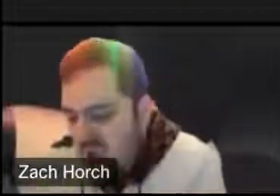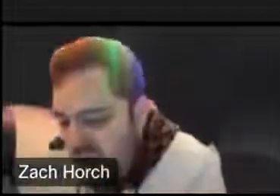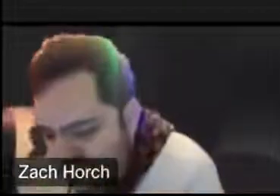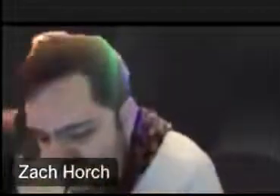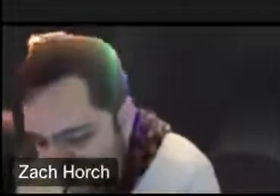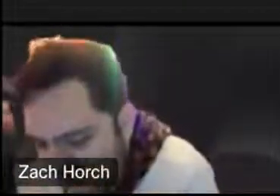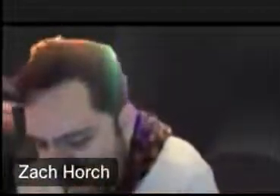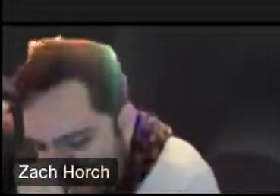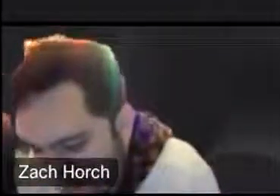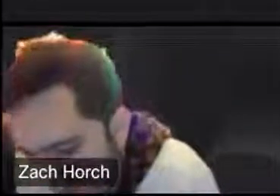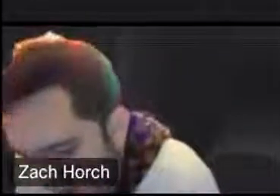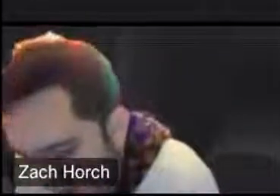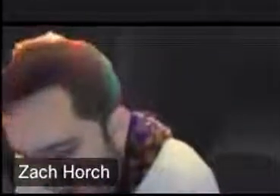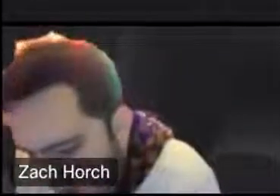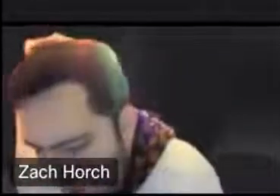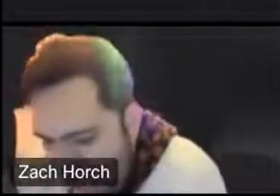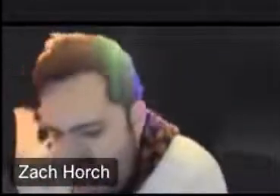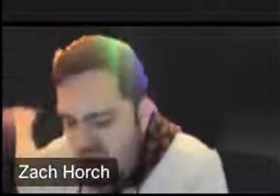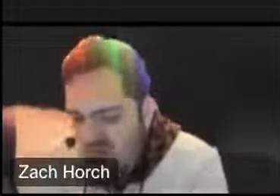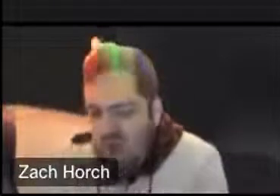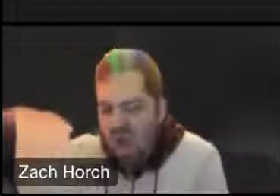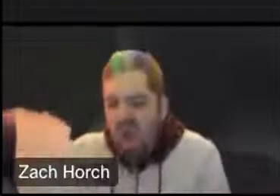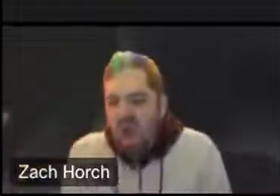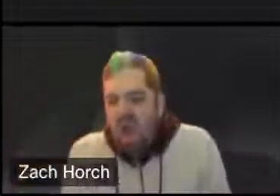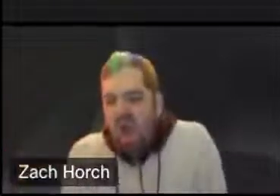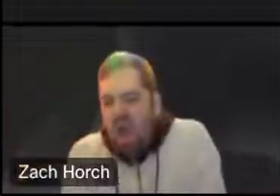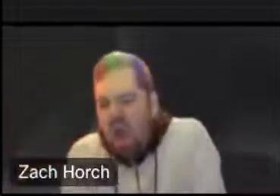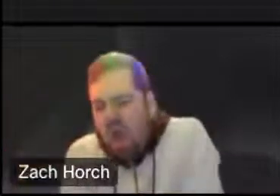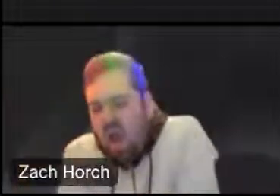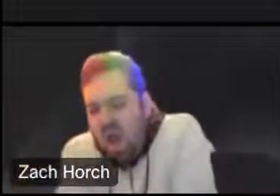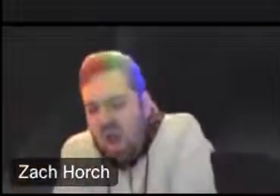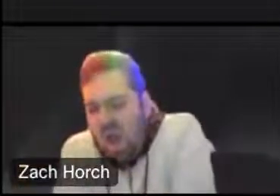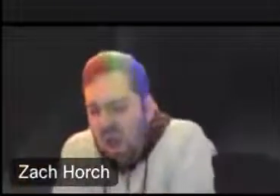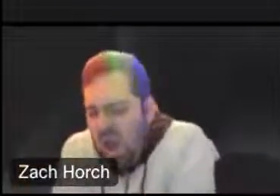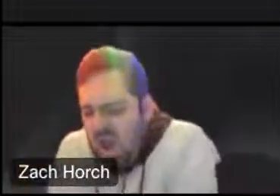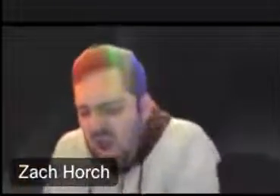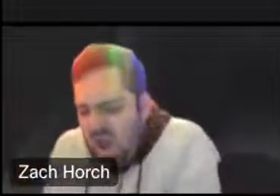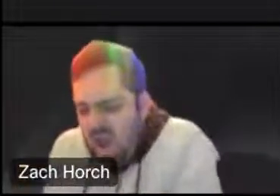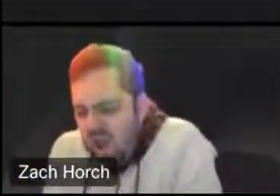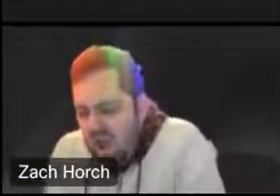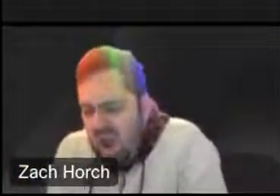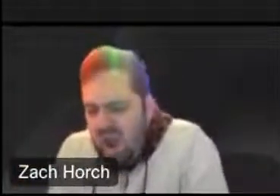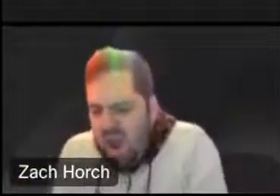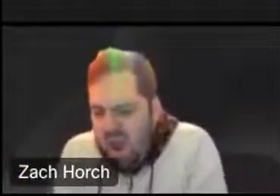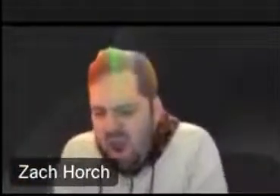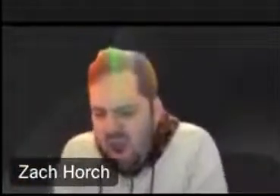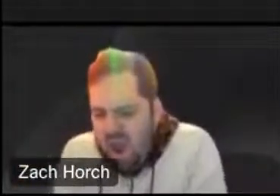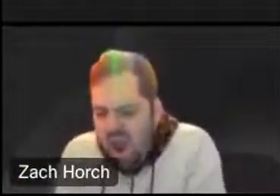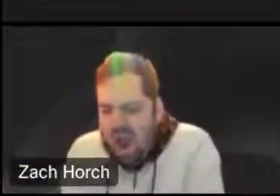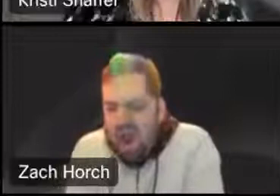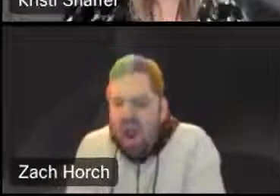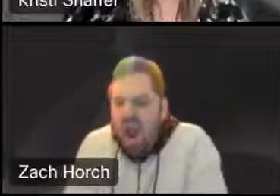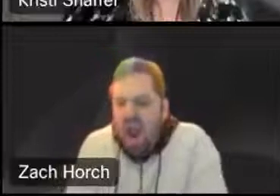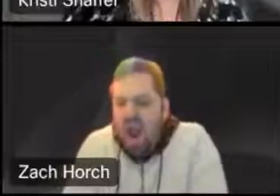quickly for alternative services. Coming back out of alternative services is a little bit of a different story, and it